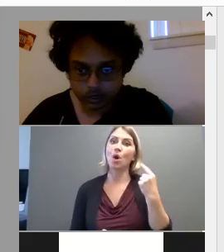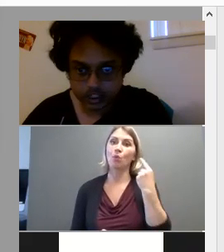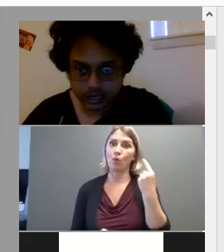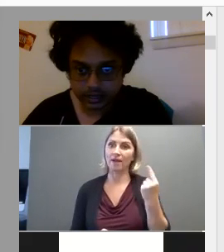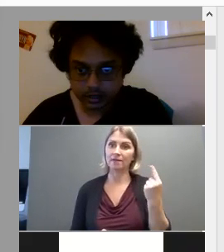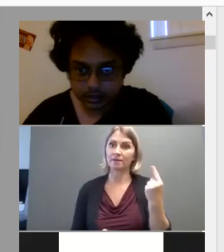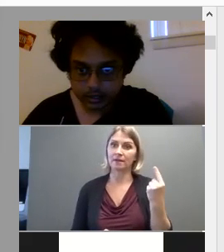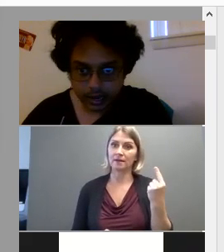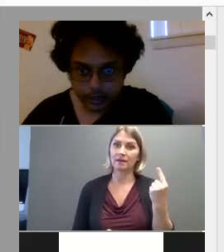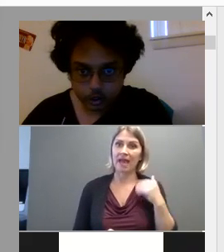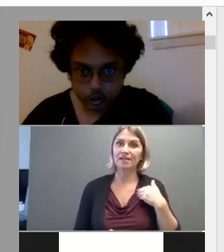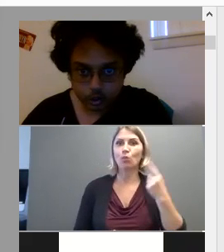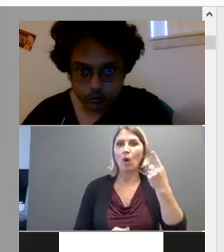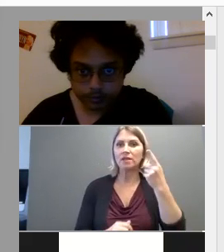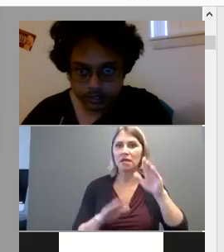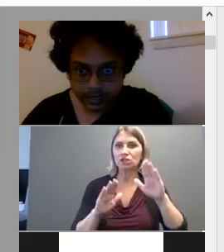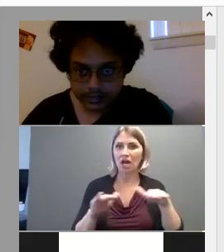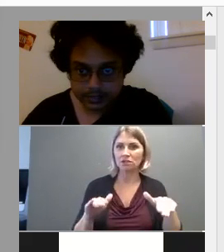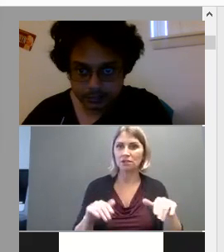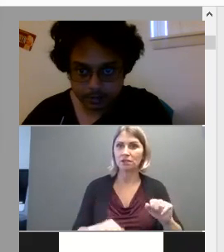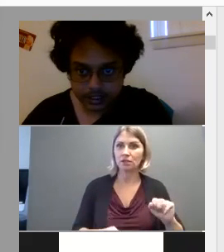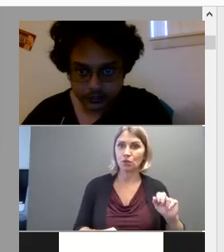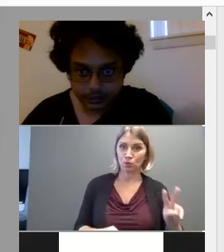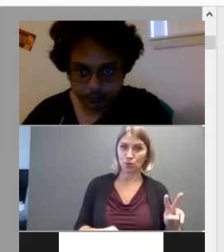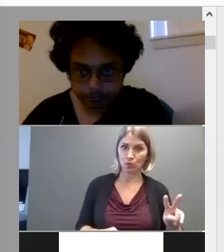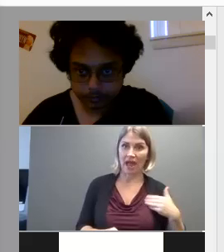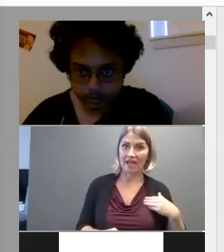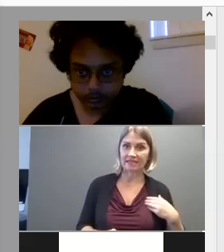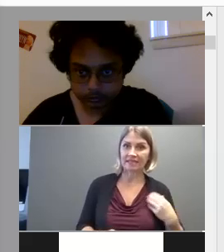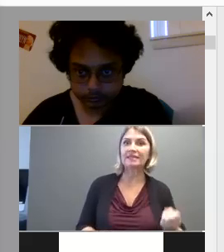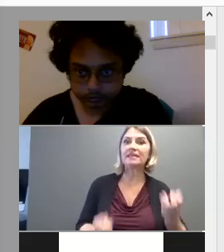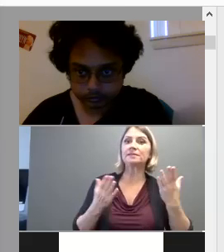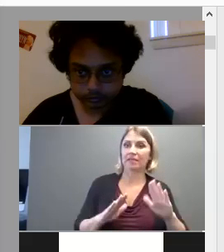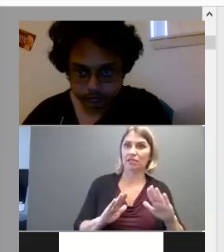one particular child, and 2 has these many children.